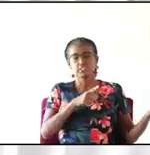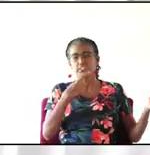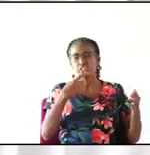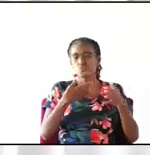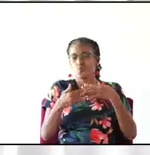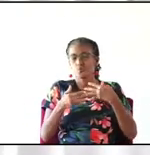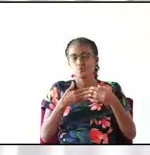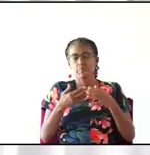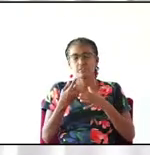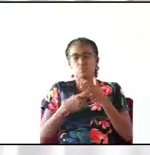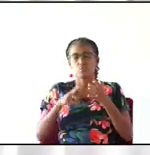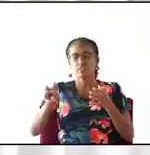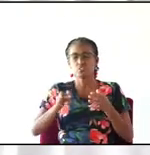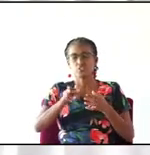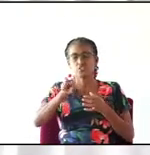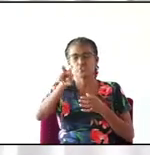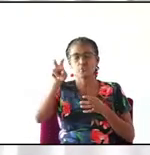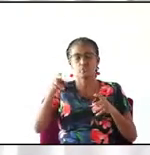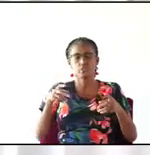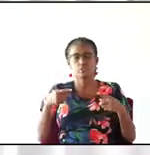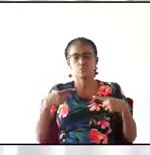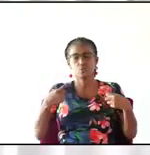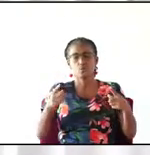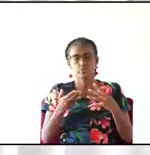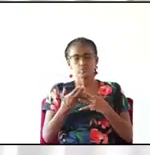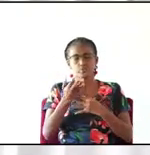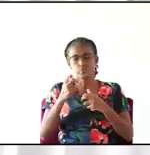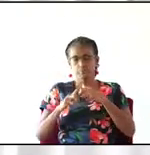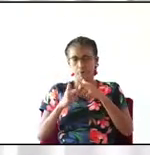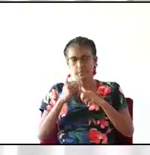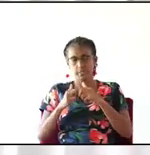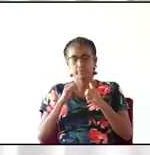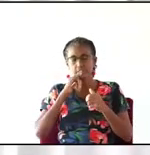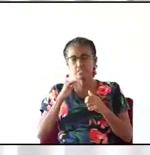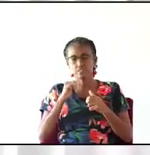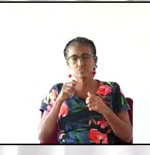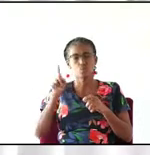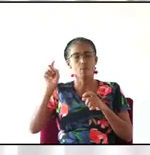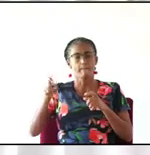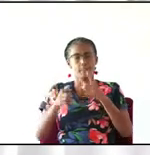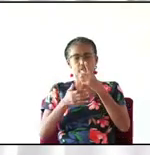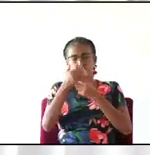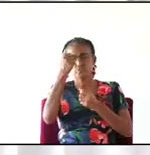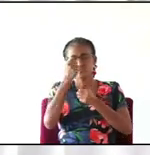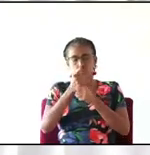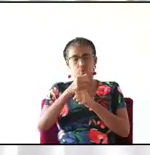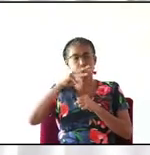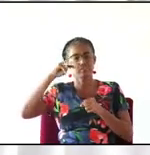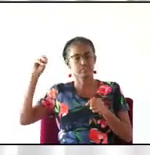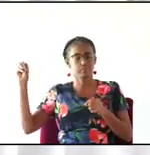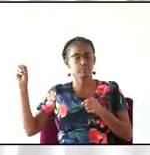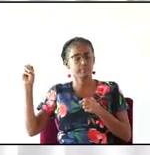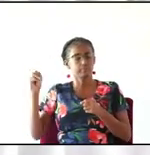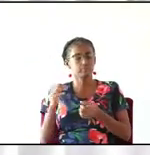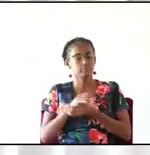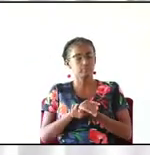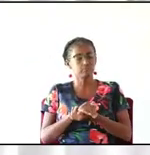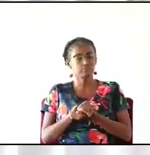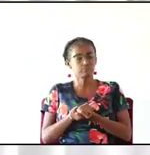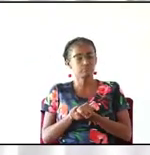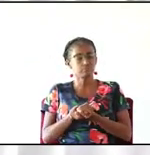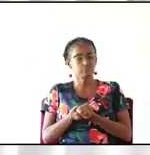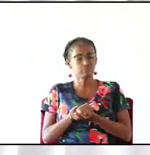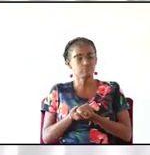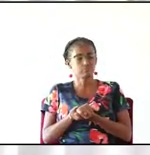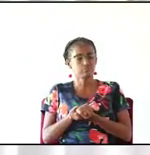journey looks like. You ask God to guard your heart, that you believe in him and trust him right to the very end, no matter the outcome, that